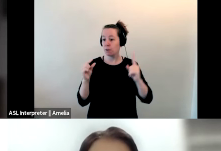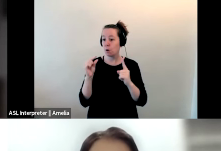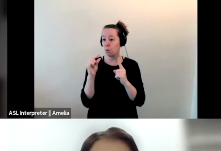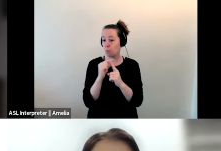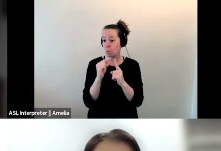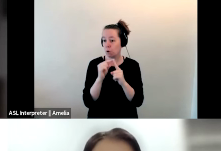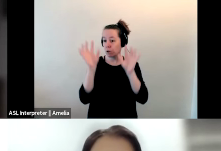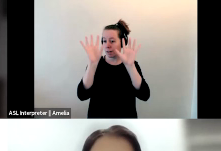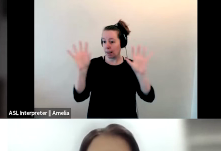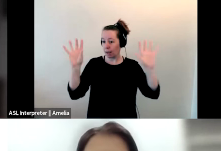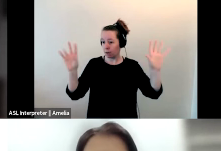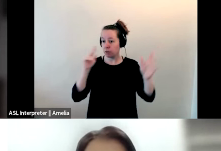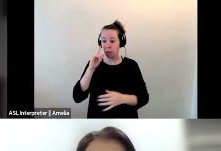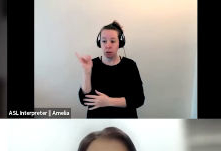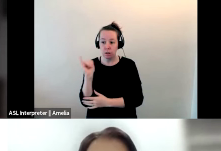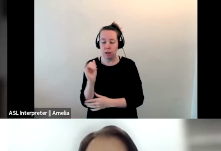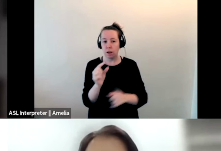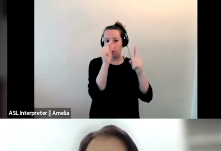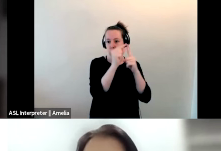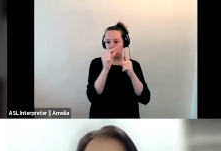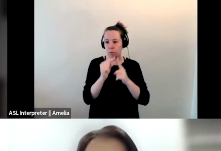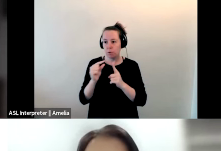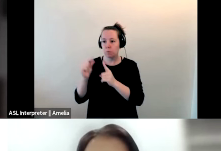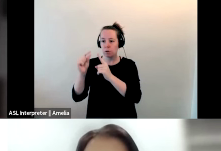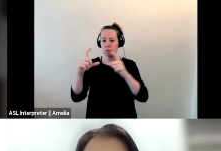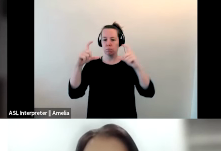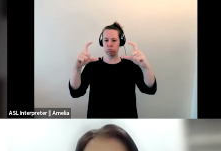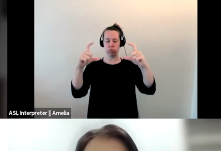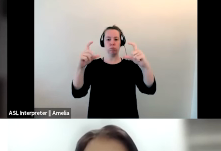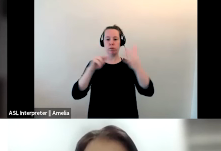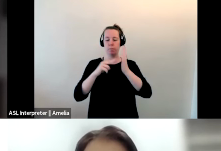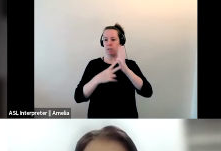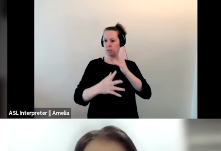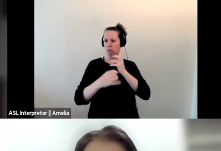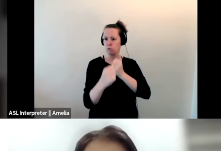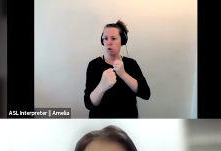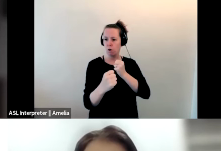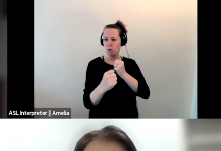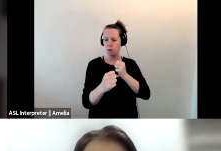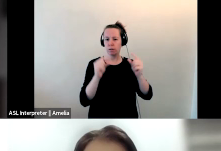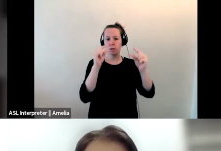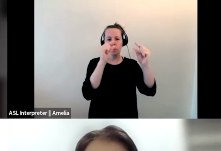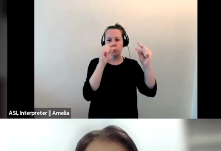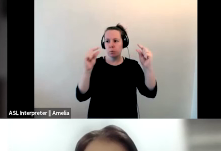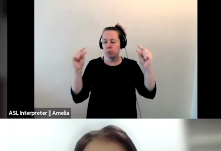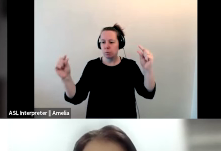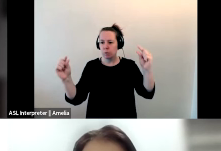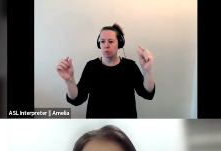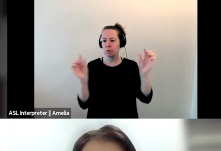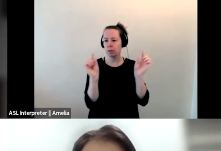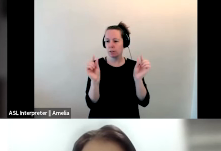where you're maybe have more of that quality, and the smaller words maybe where you have less of a certain quality. So mine are tough, discipline